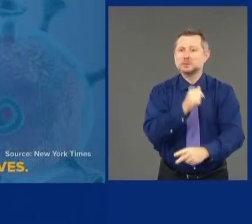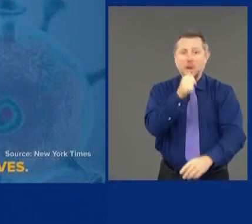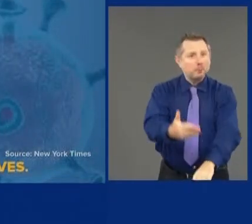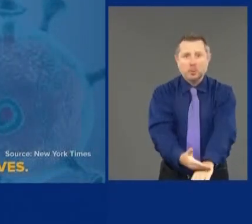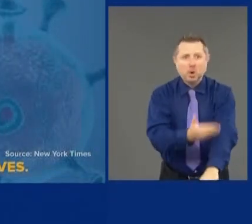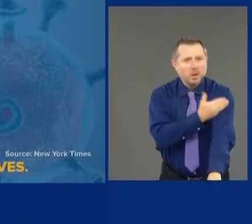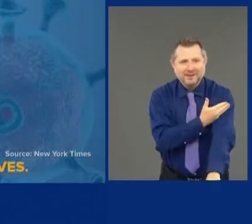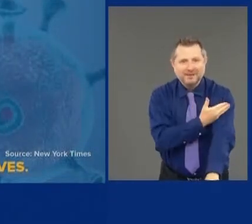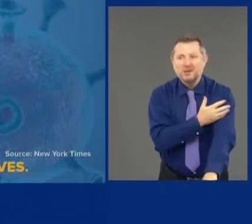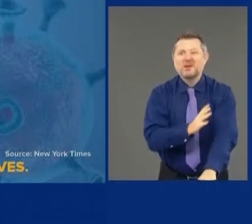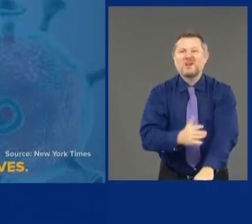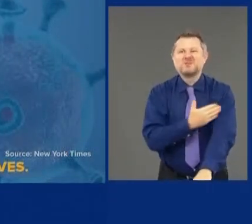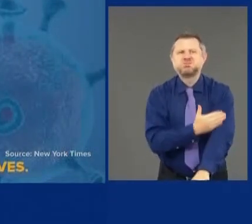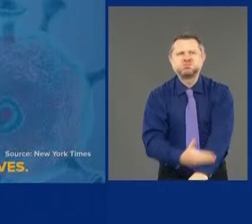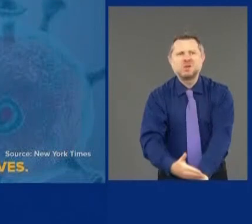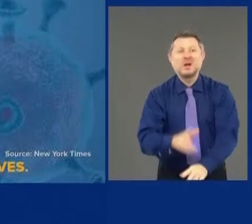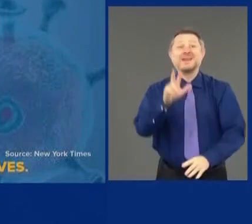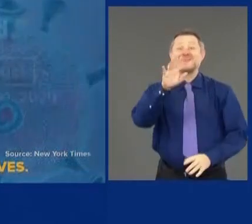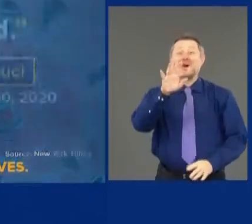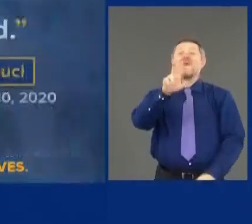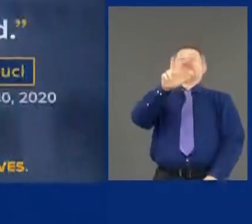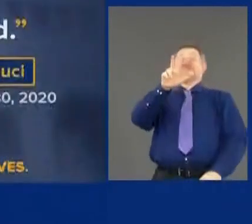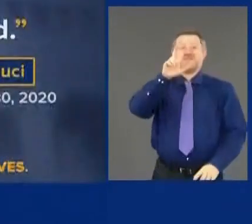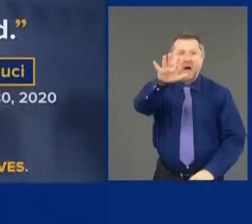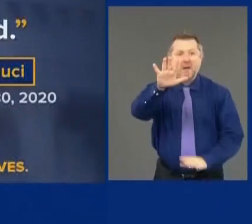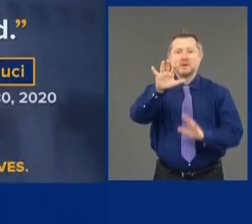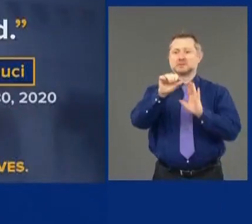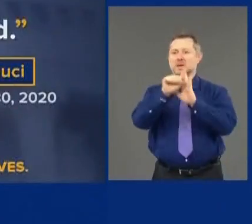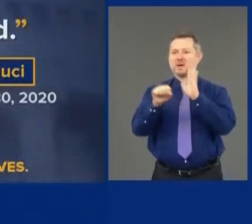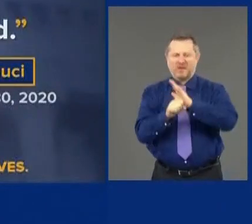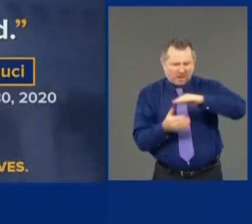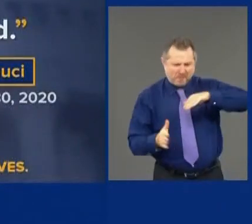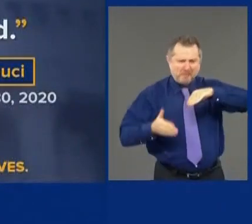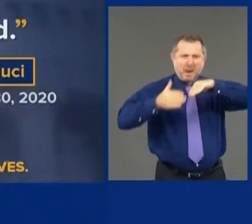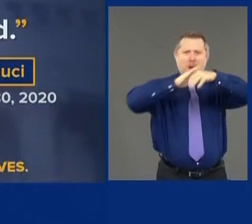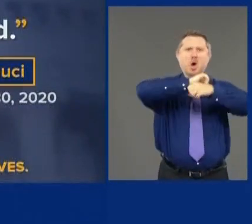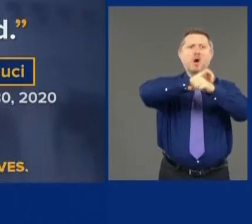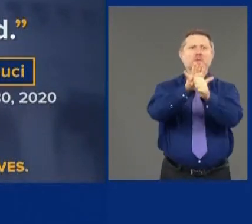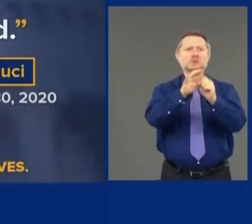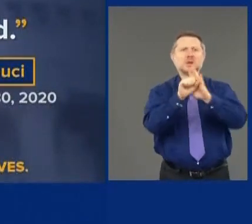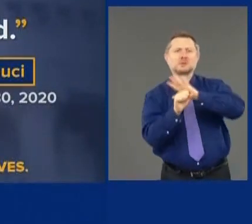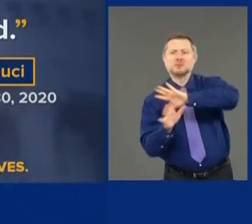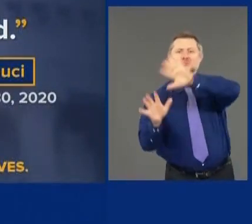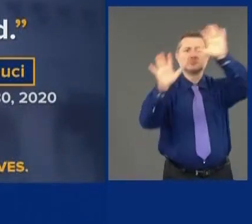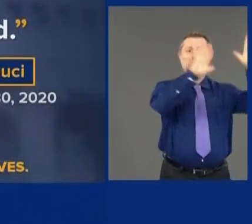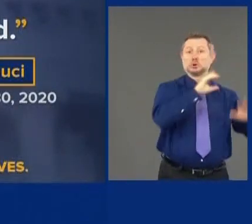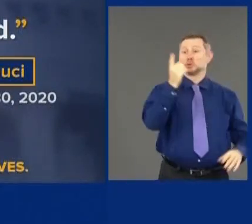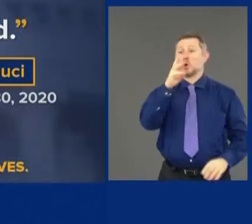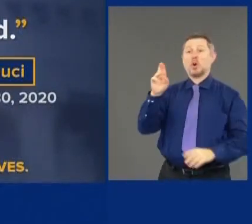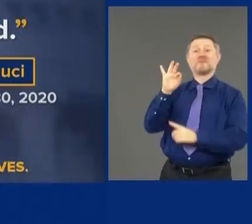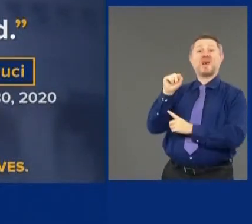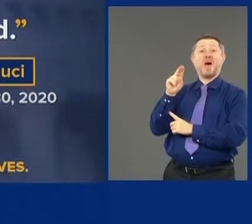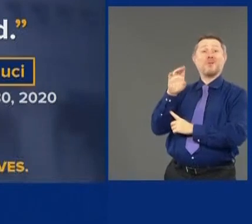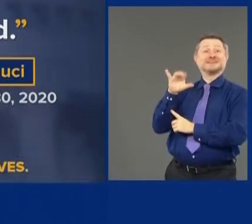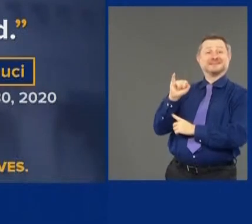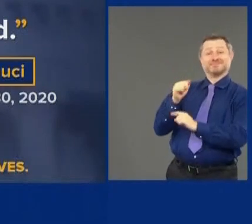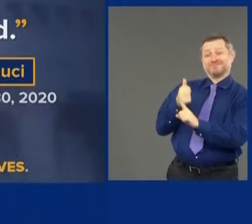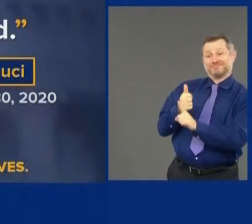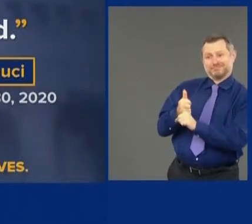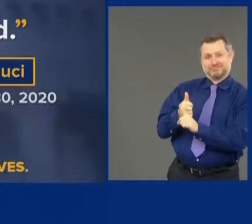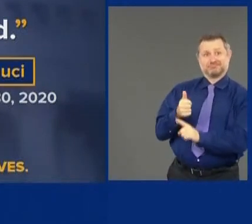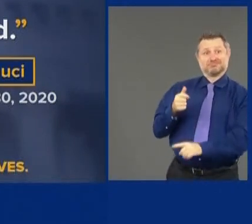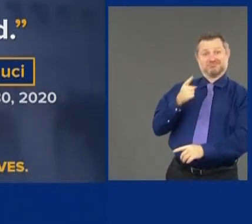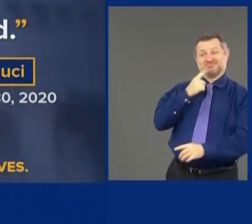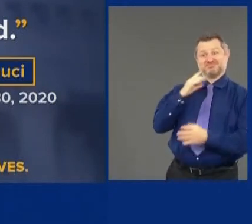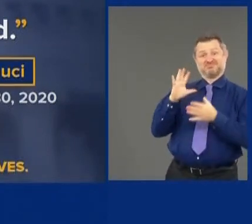35 states now see increasing COVID infection rates. Dr. Fauci, who